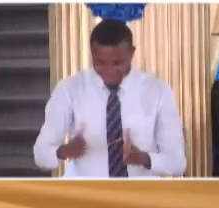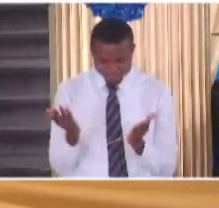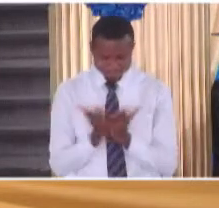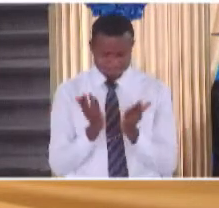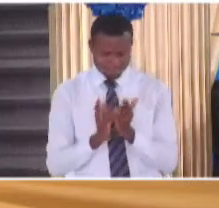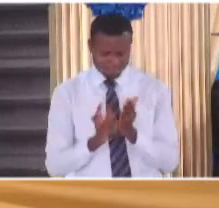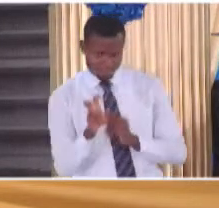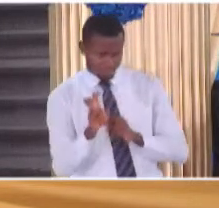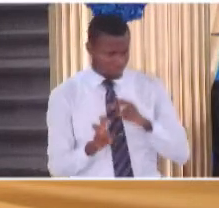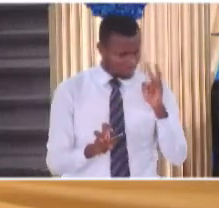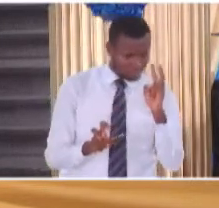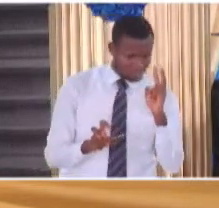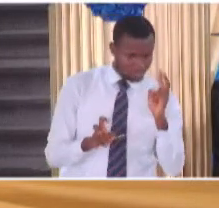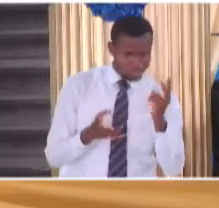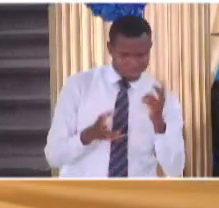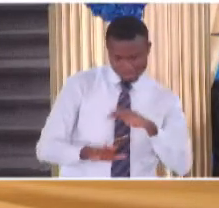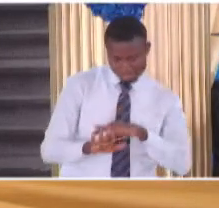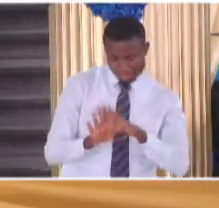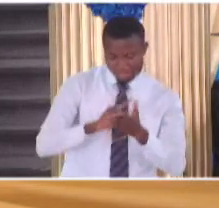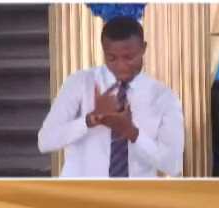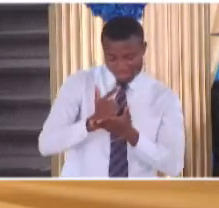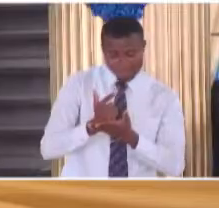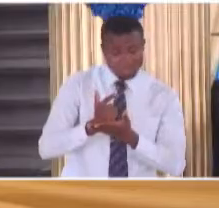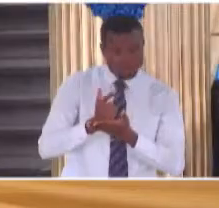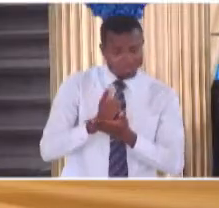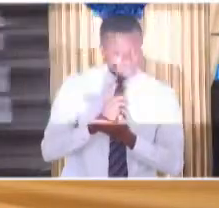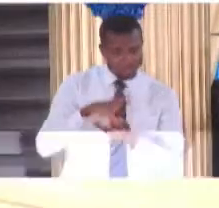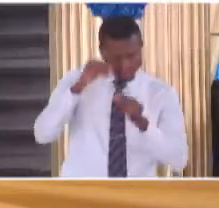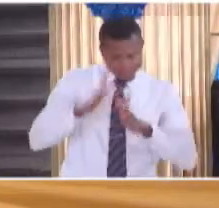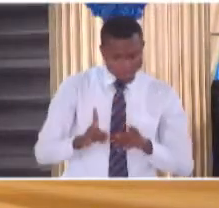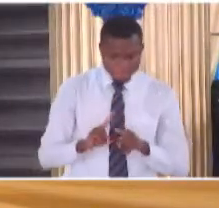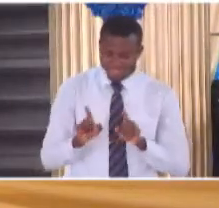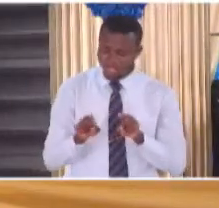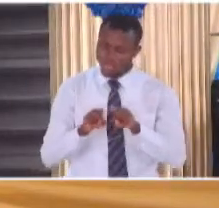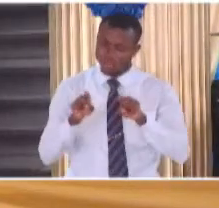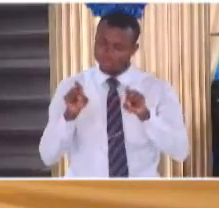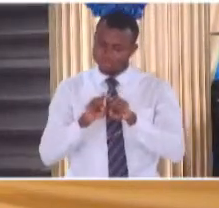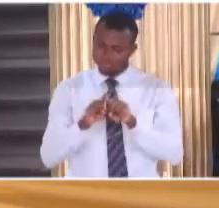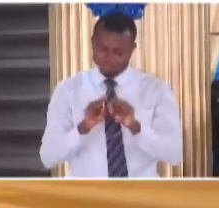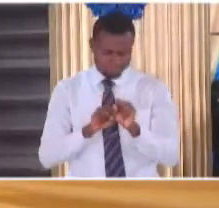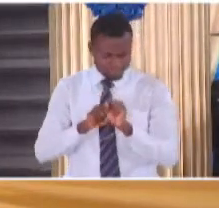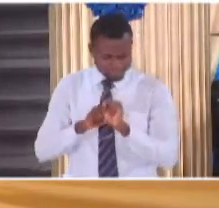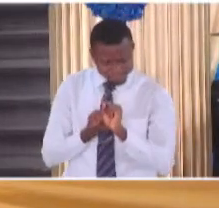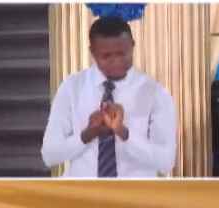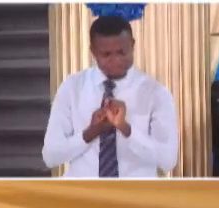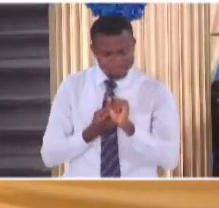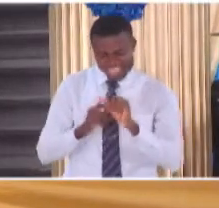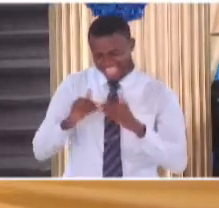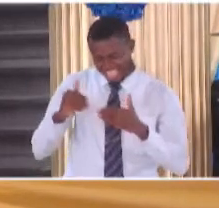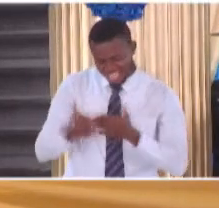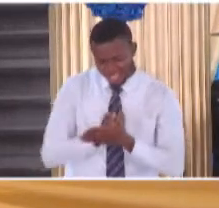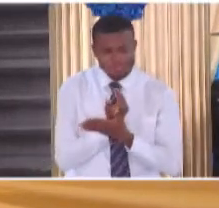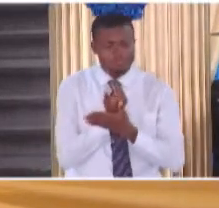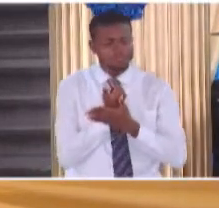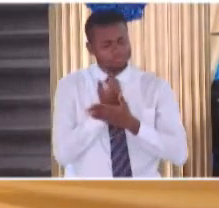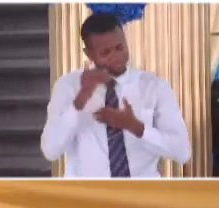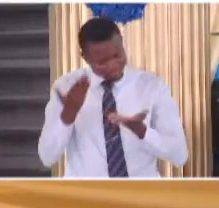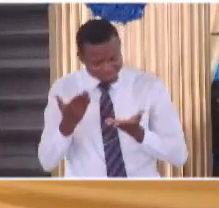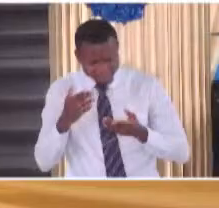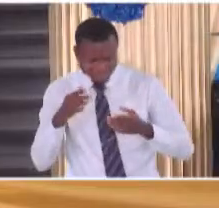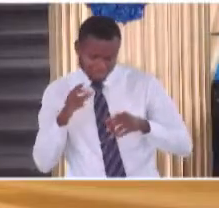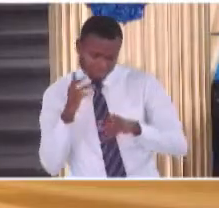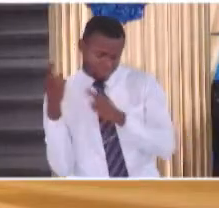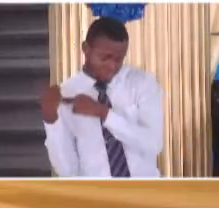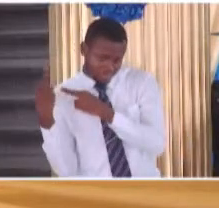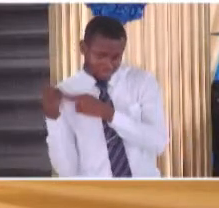journeys of our graduating students, but also the beginning of new horizons, new